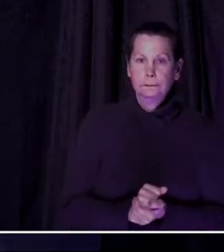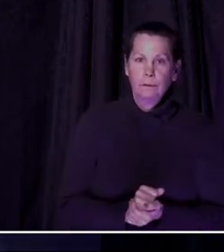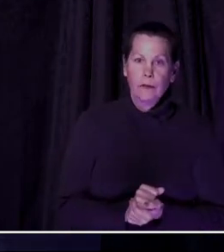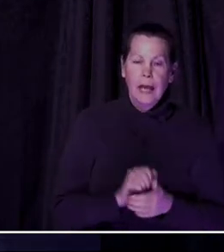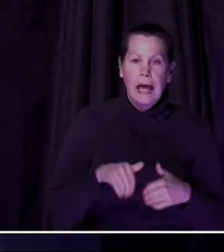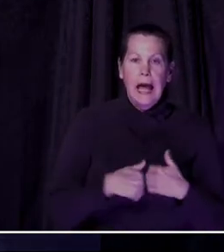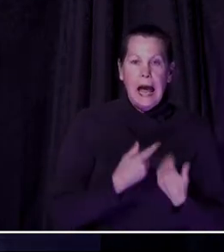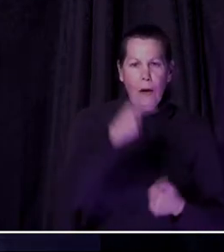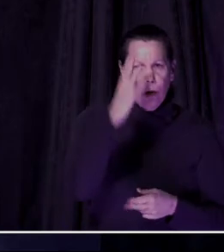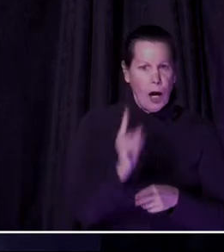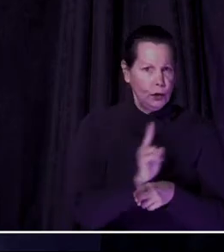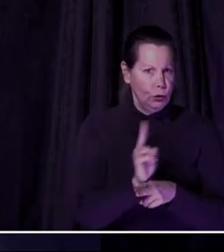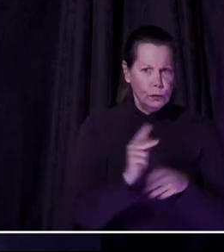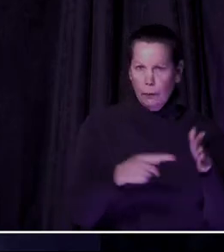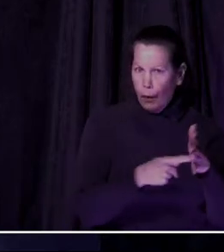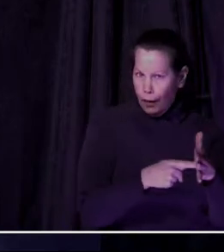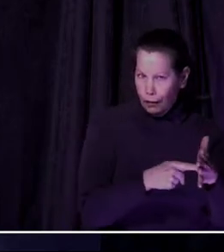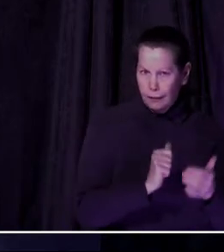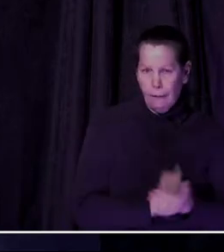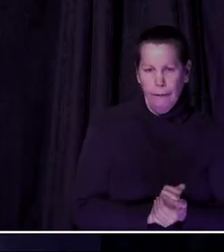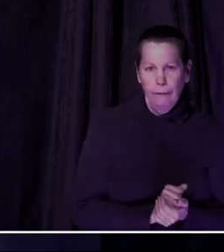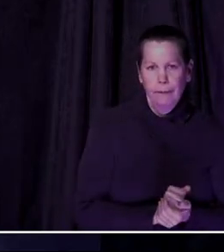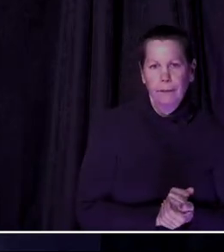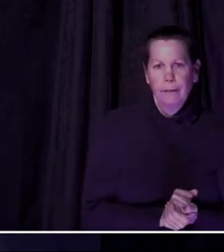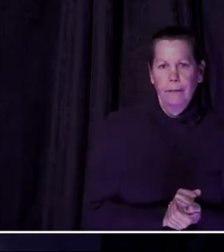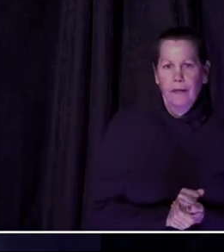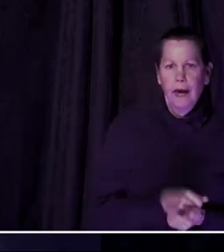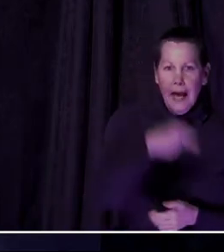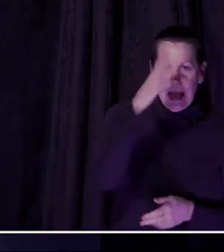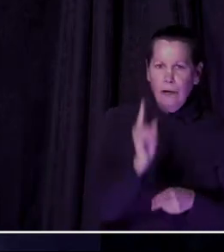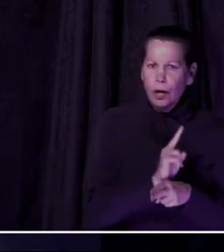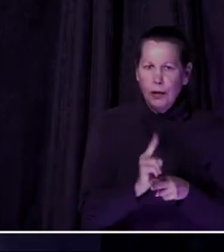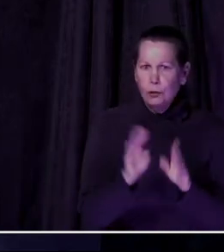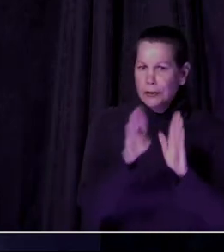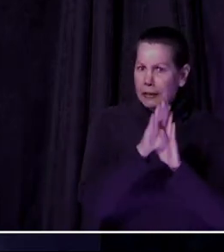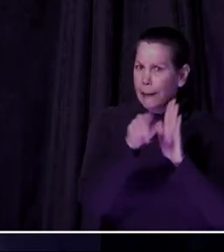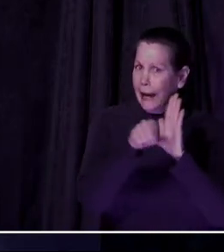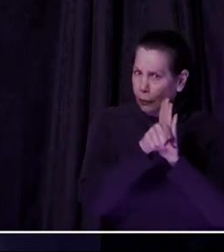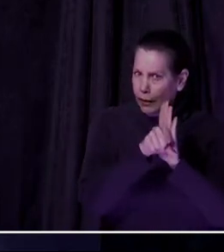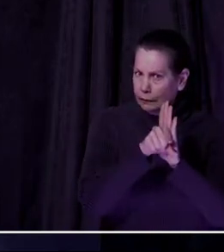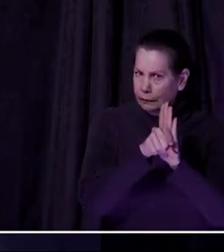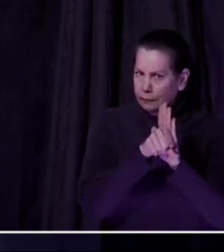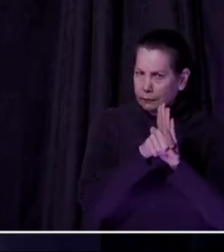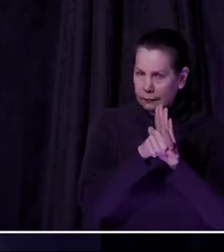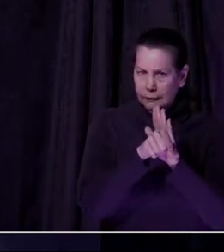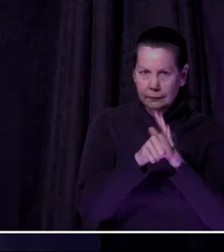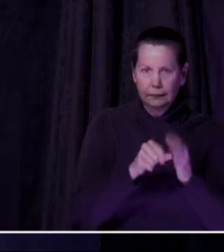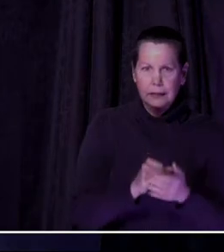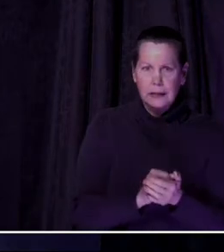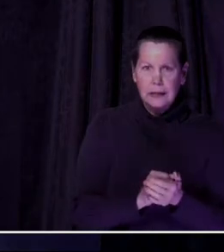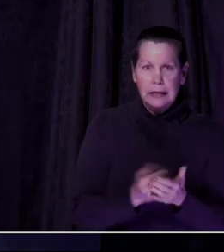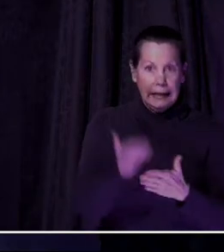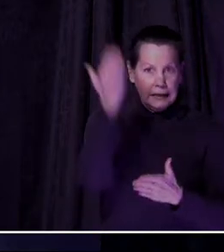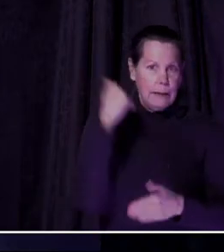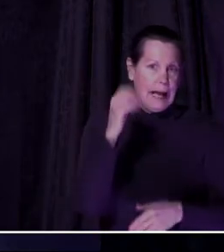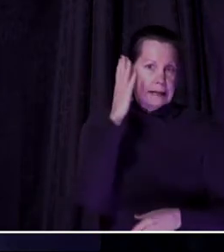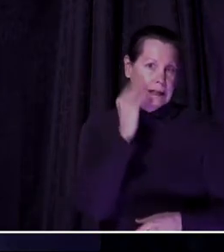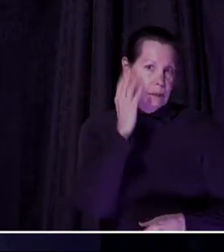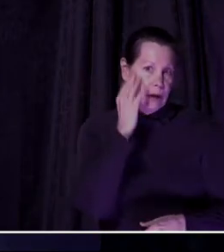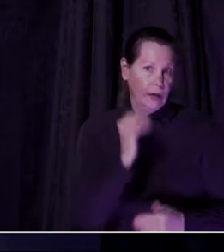how God used him, how God used his background, his past